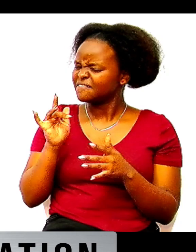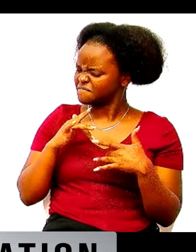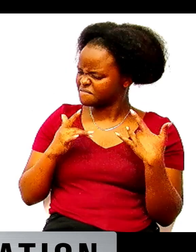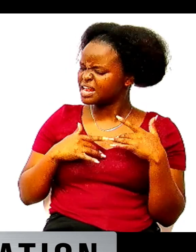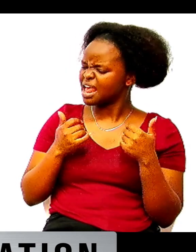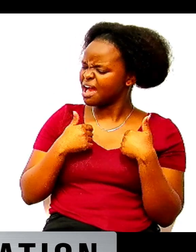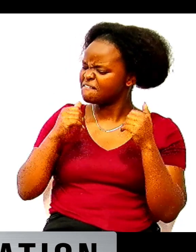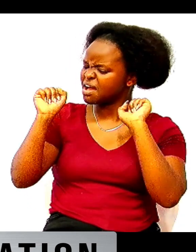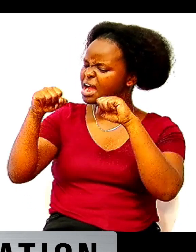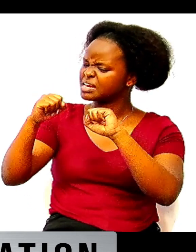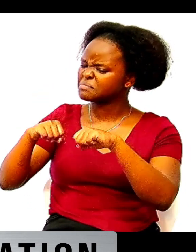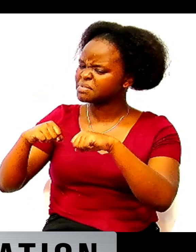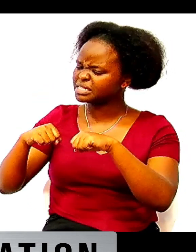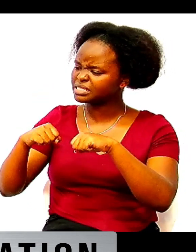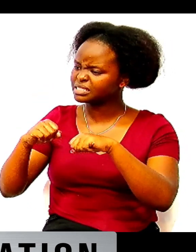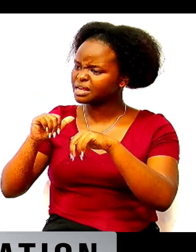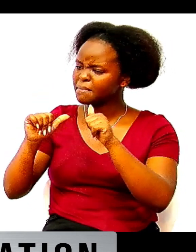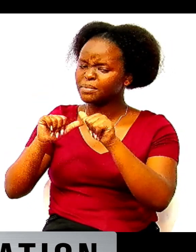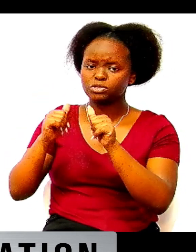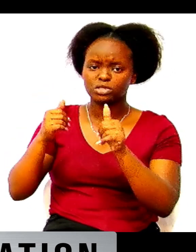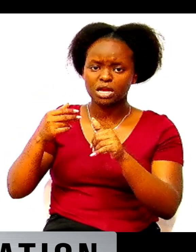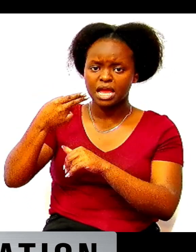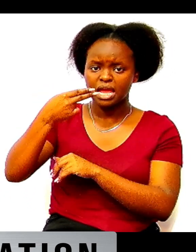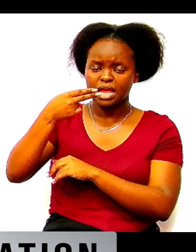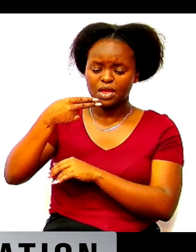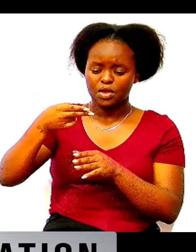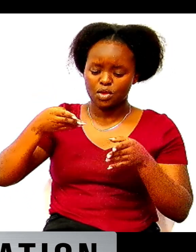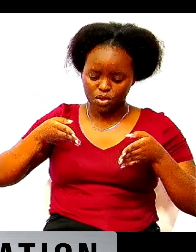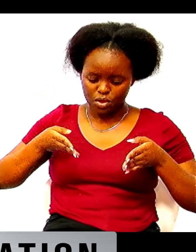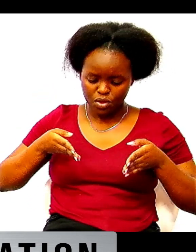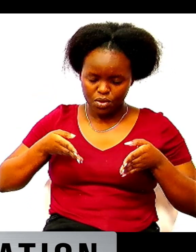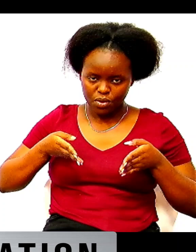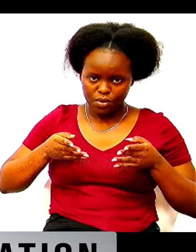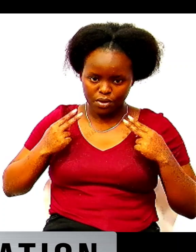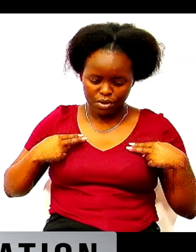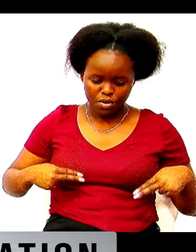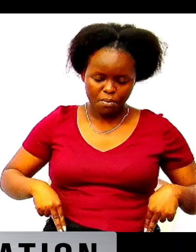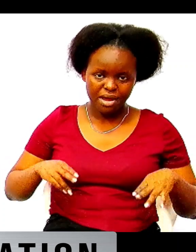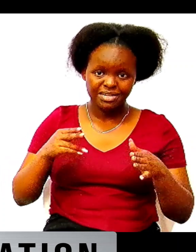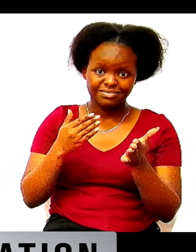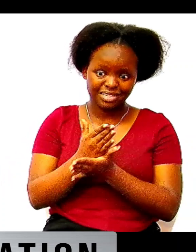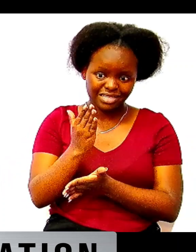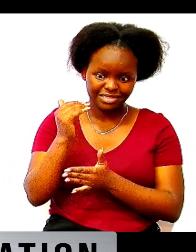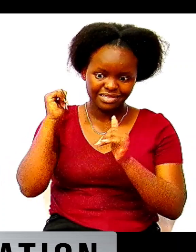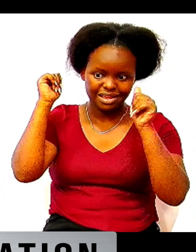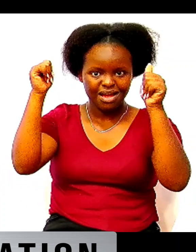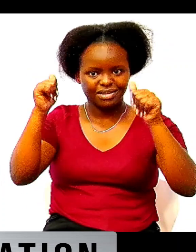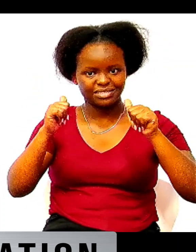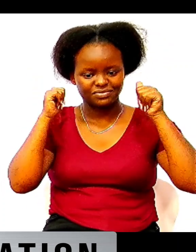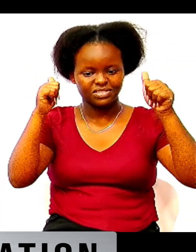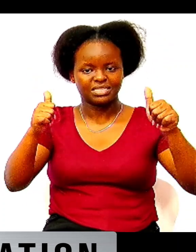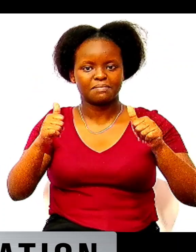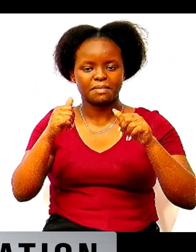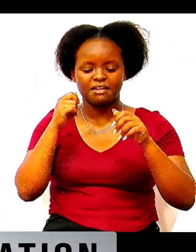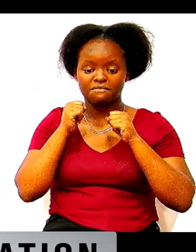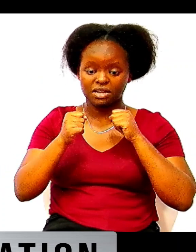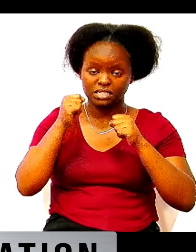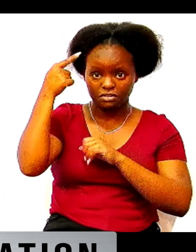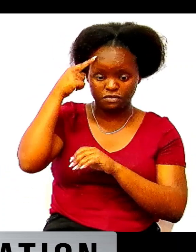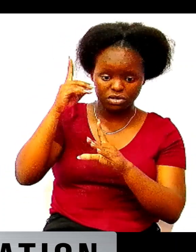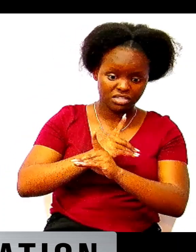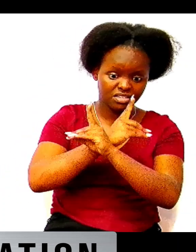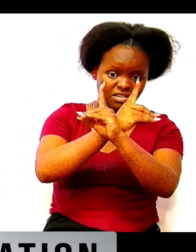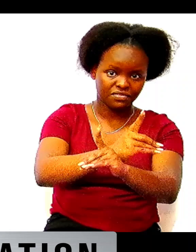actually deal with the question of human rights activism and the question of fighting for defense of